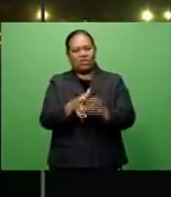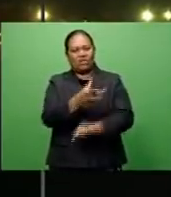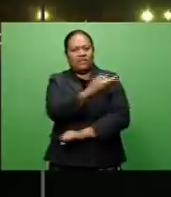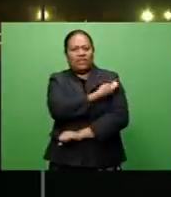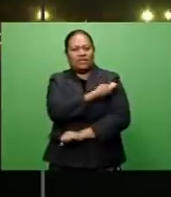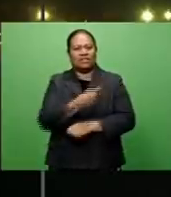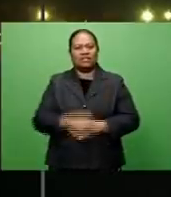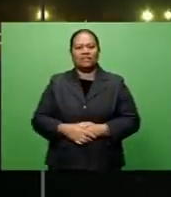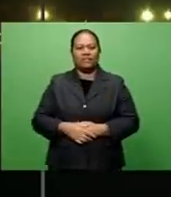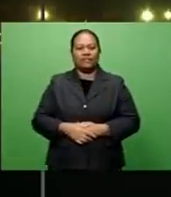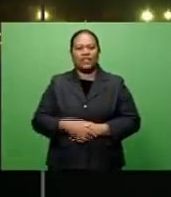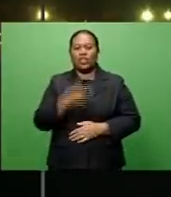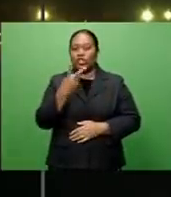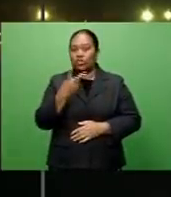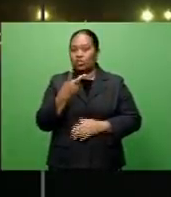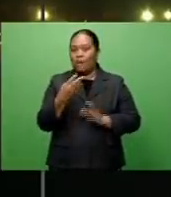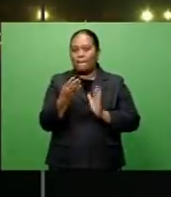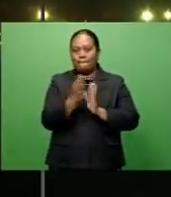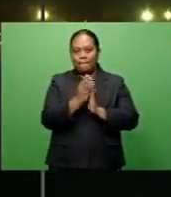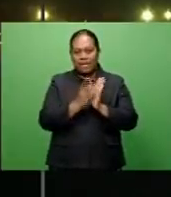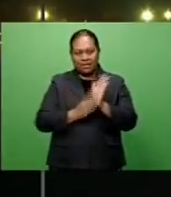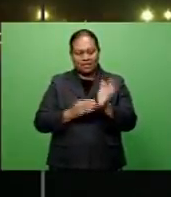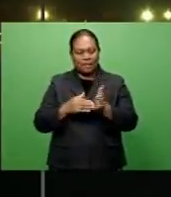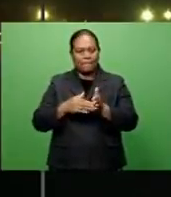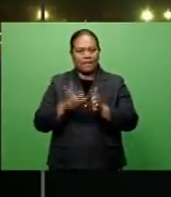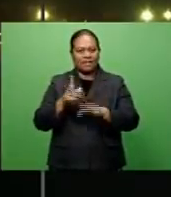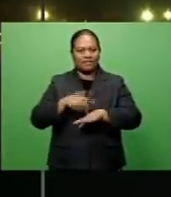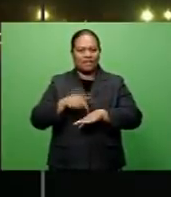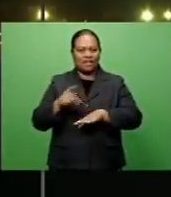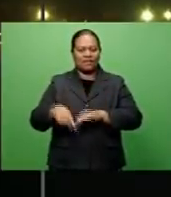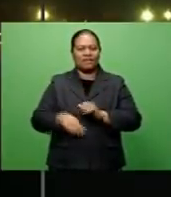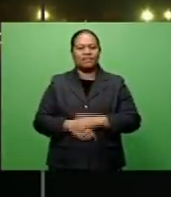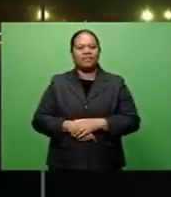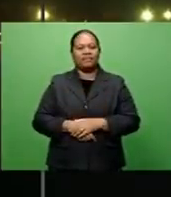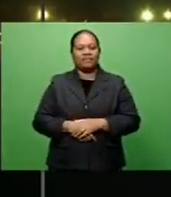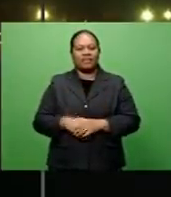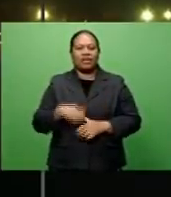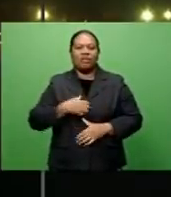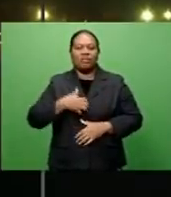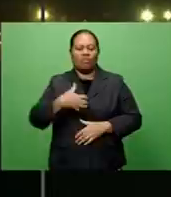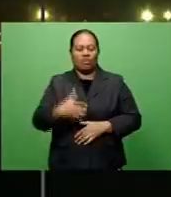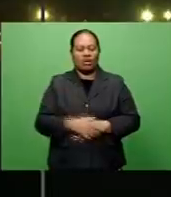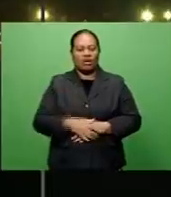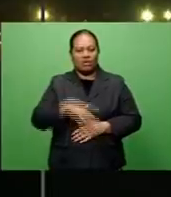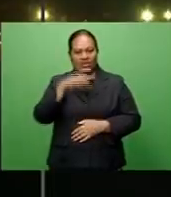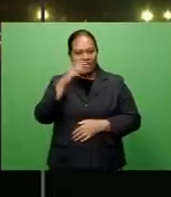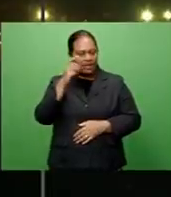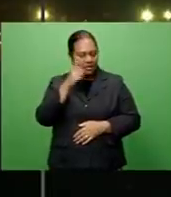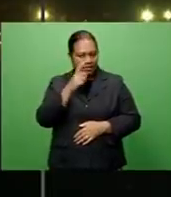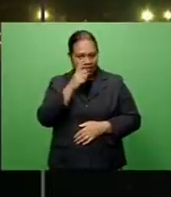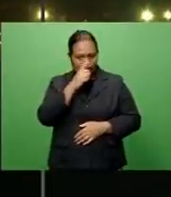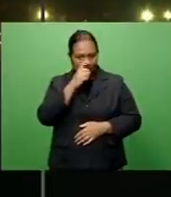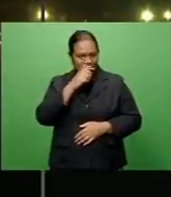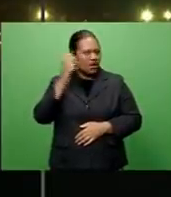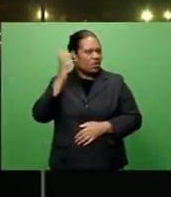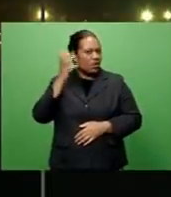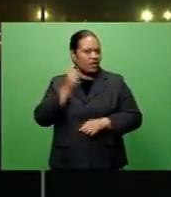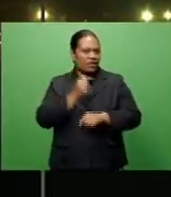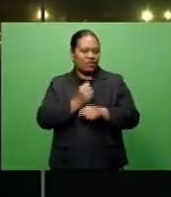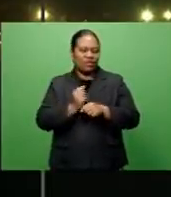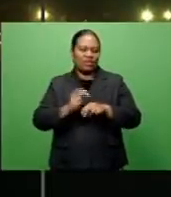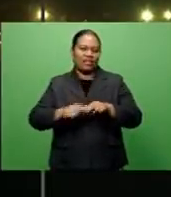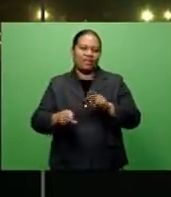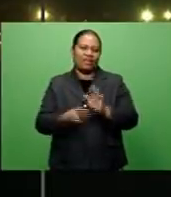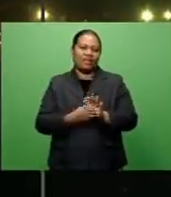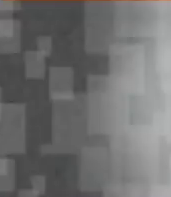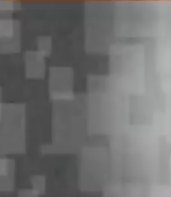COVID-19 vaccines, and 2 bills passed in Parliament. For these stories and others, you can tune in daily to our sister radio station Gold FM.